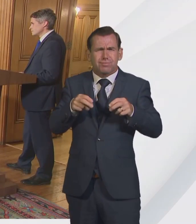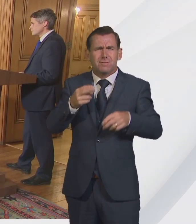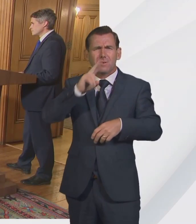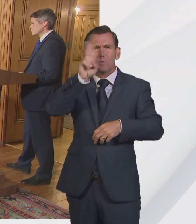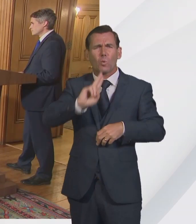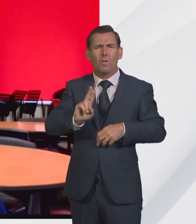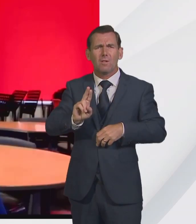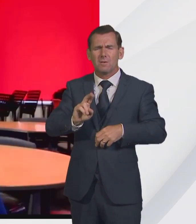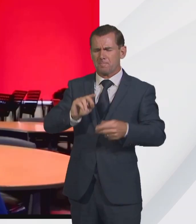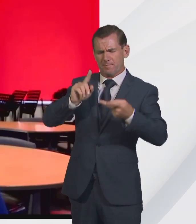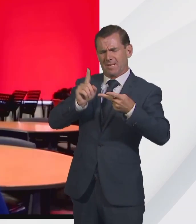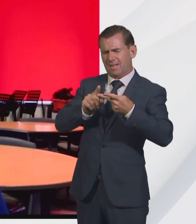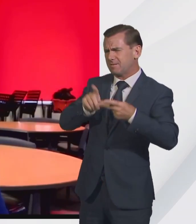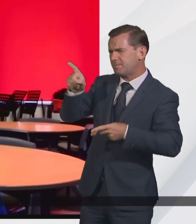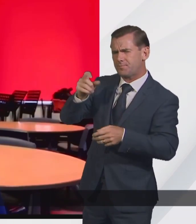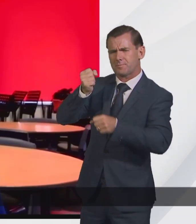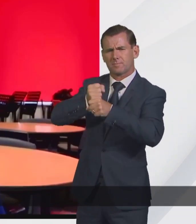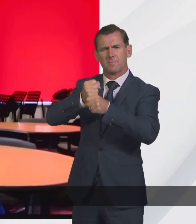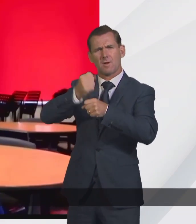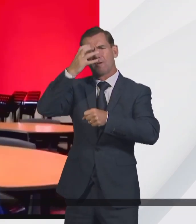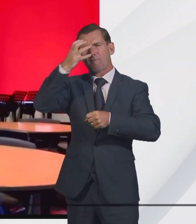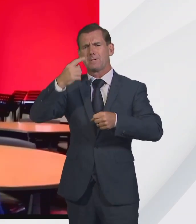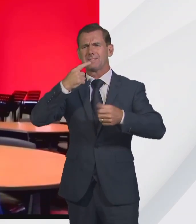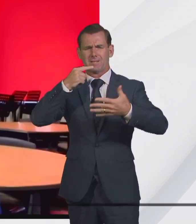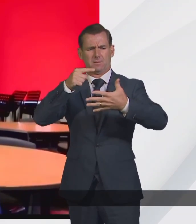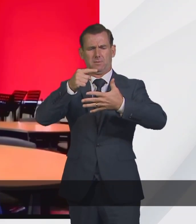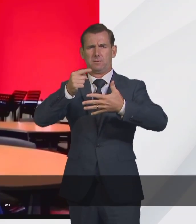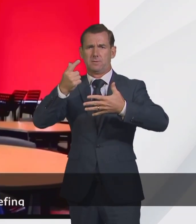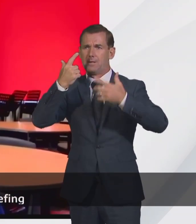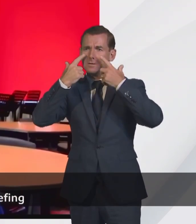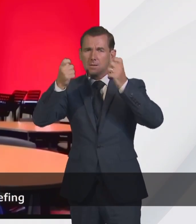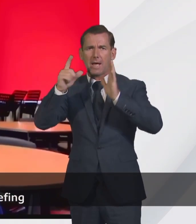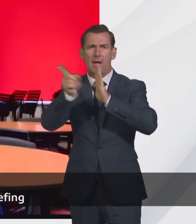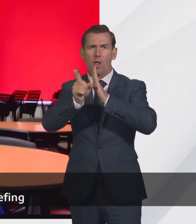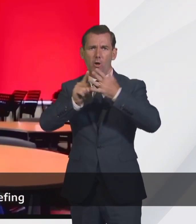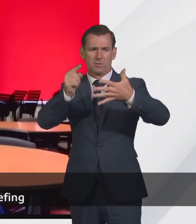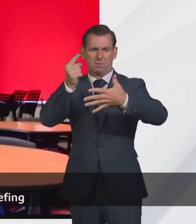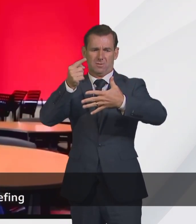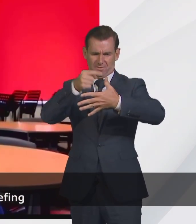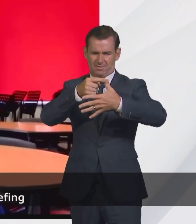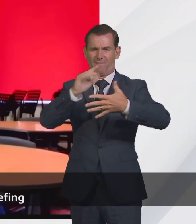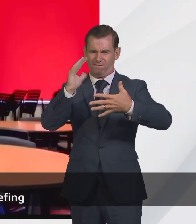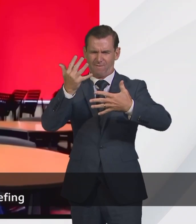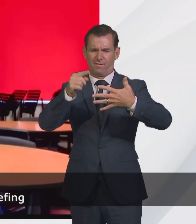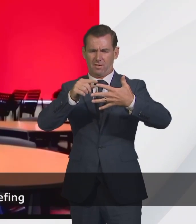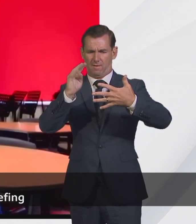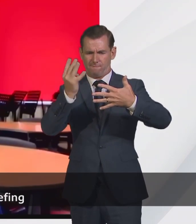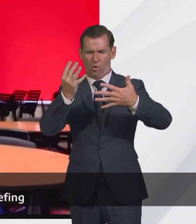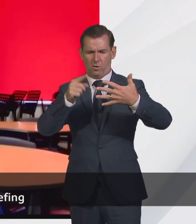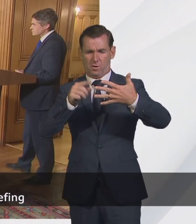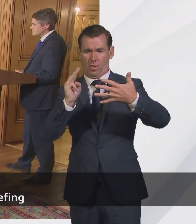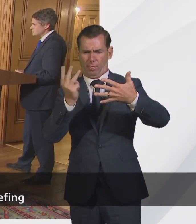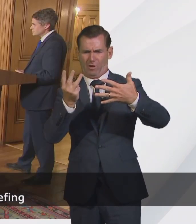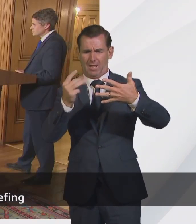alert levels, it said that when we reached alert level 3, social distancing would be relaxed. So is the 2-metre